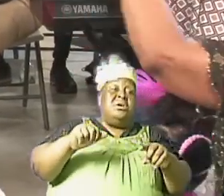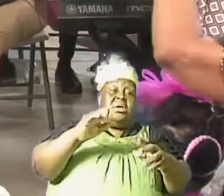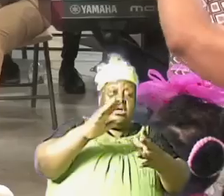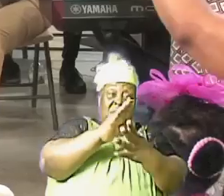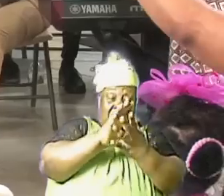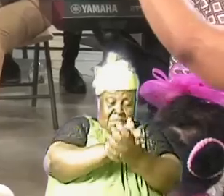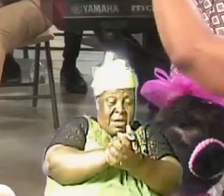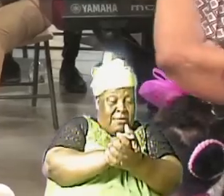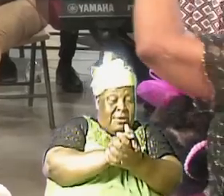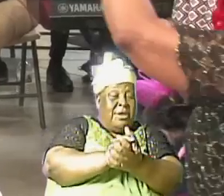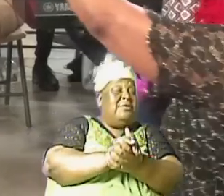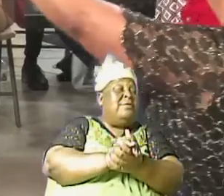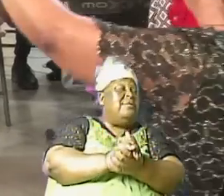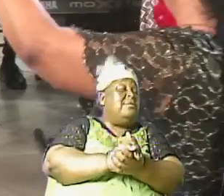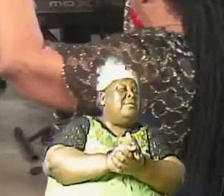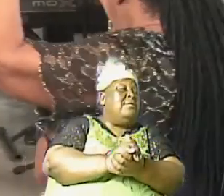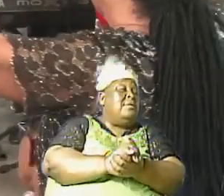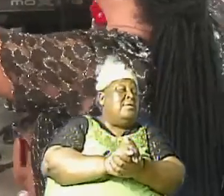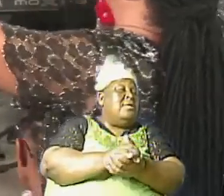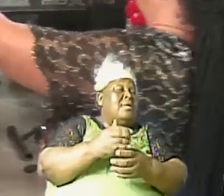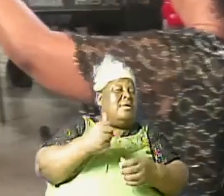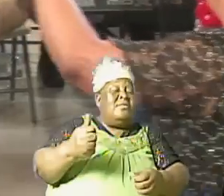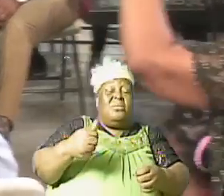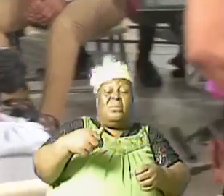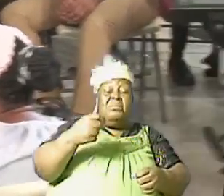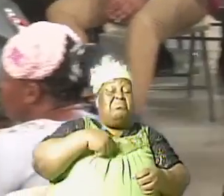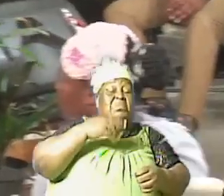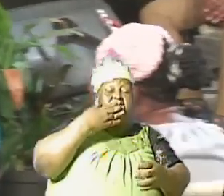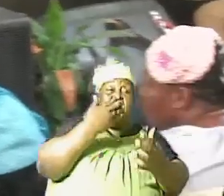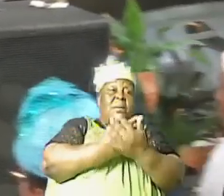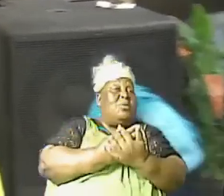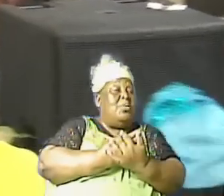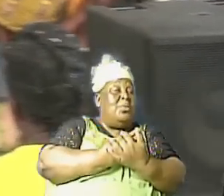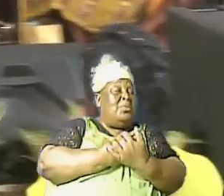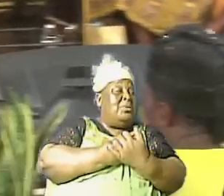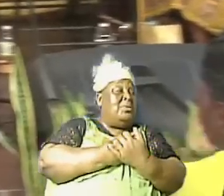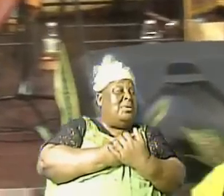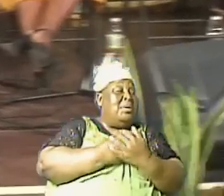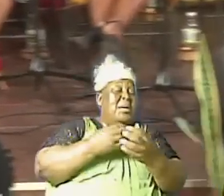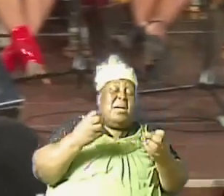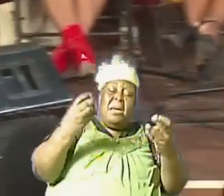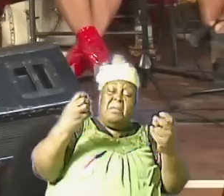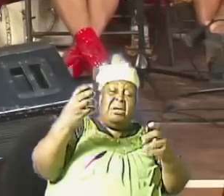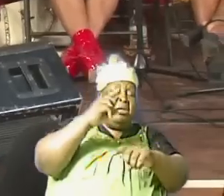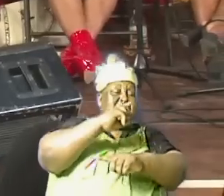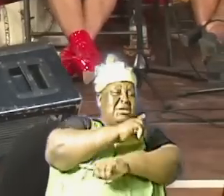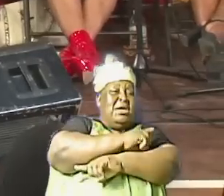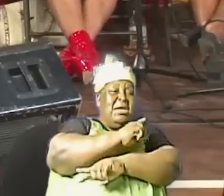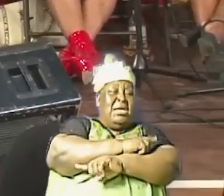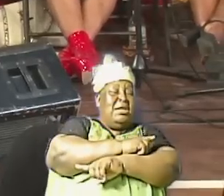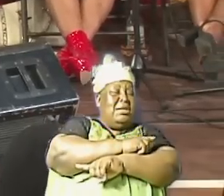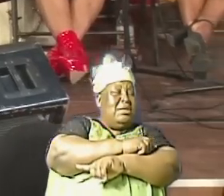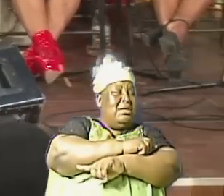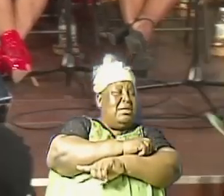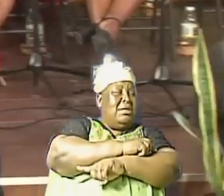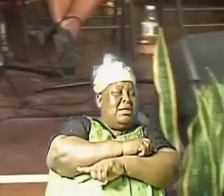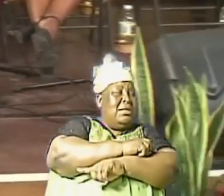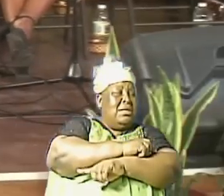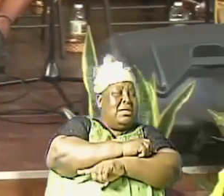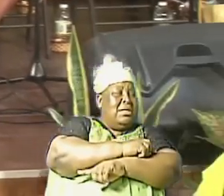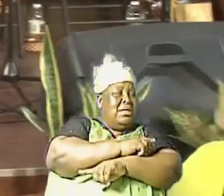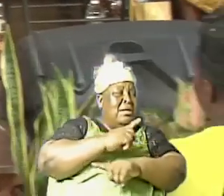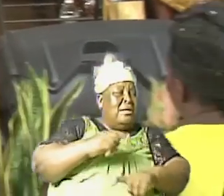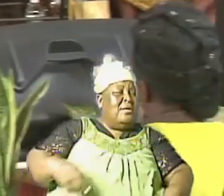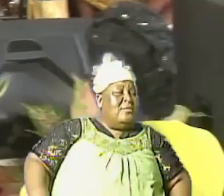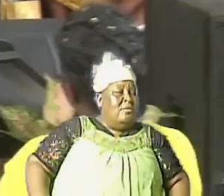aisles. But otherwise, I'm good. Lord God, a couple days, then the thing